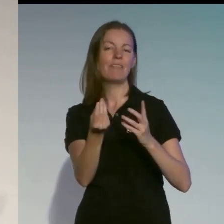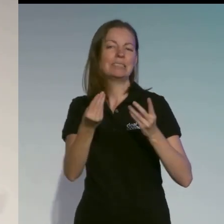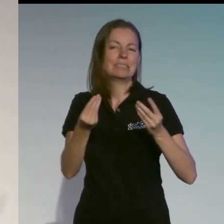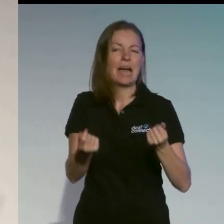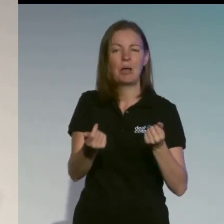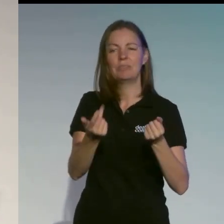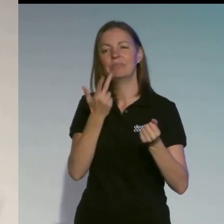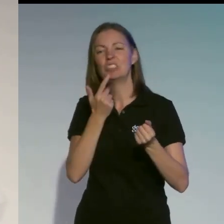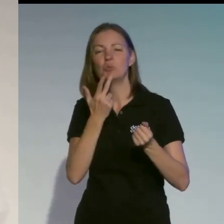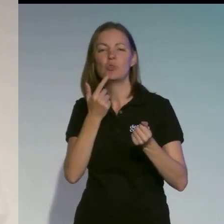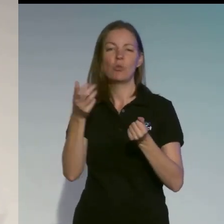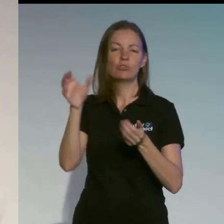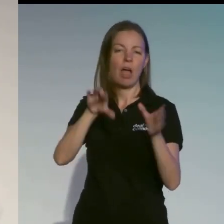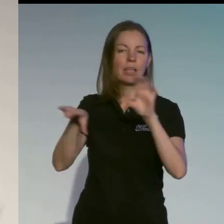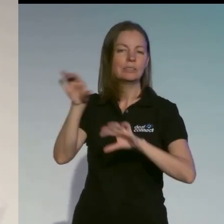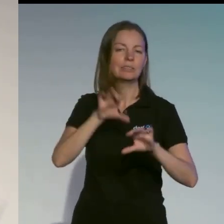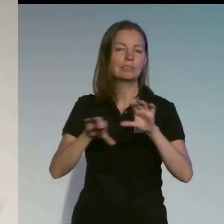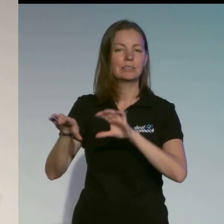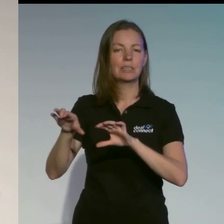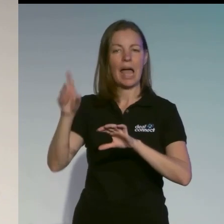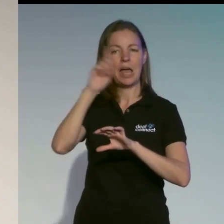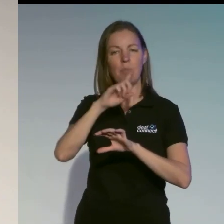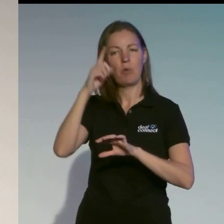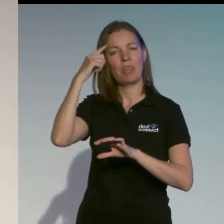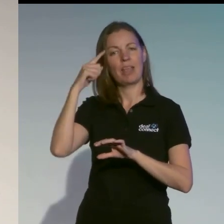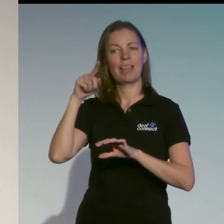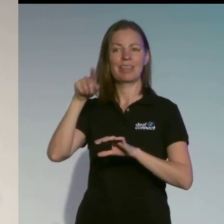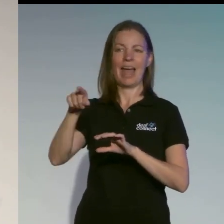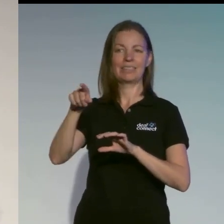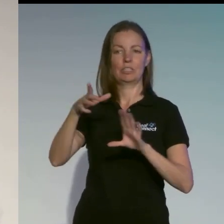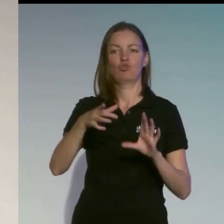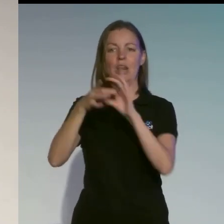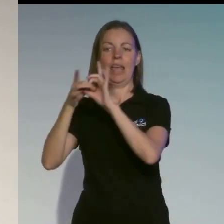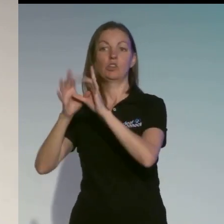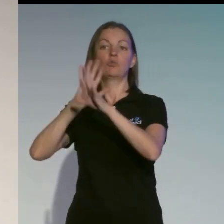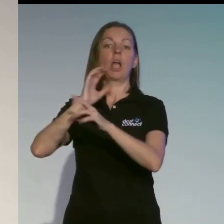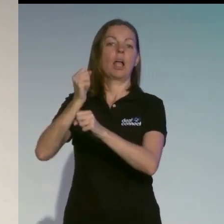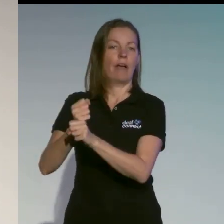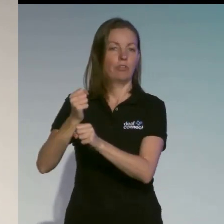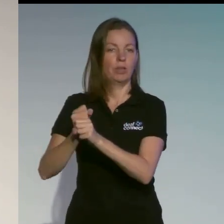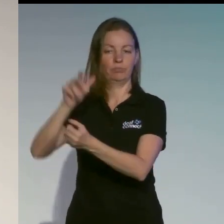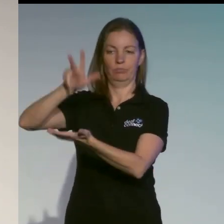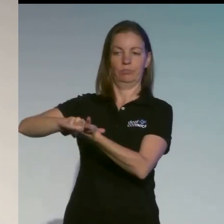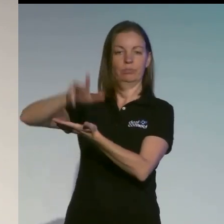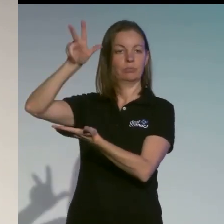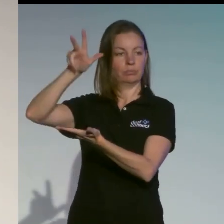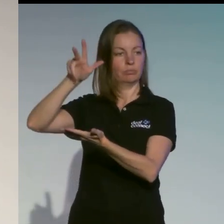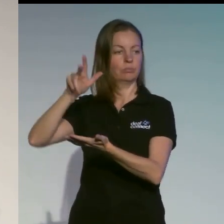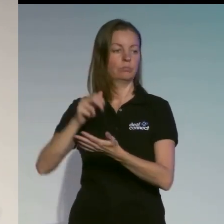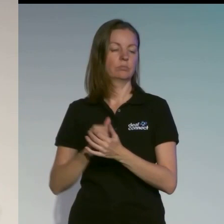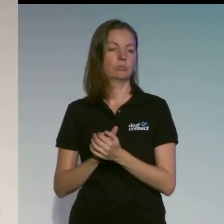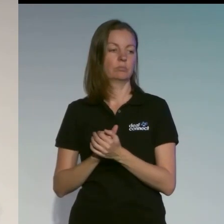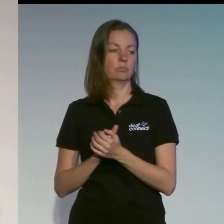And pseudoscience is very often seen as the domain of the state, particularly state-endorsed regulators.